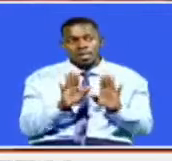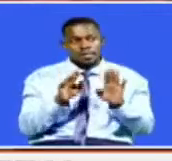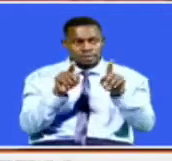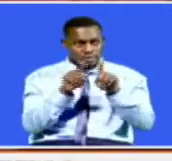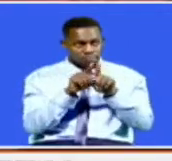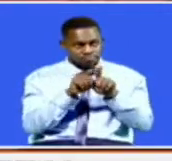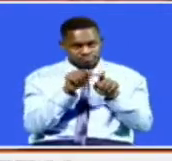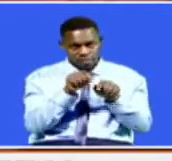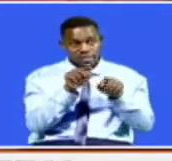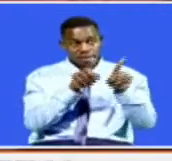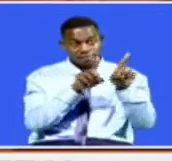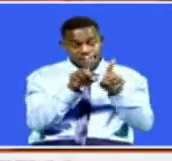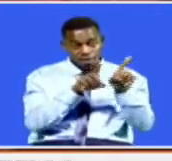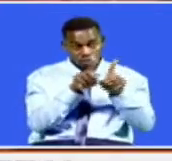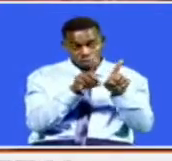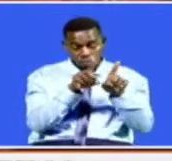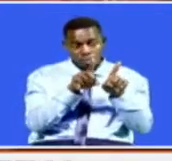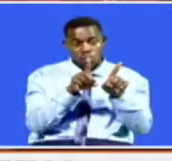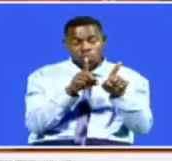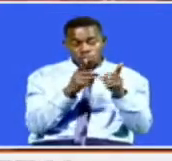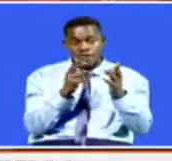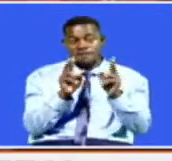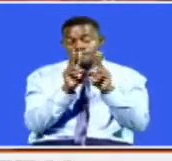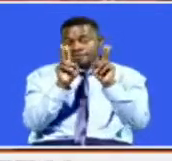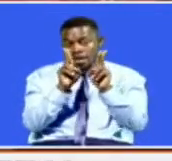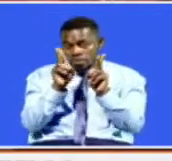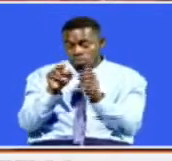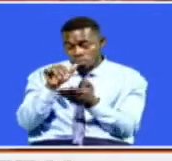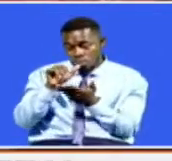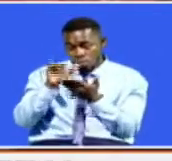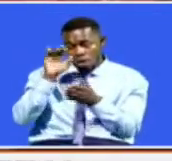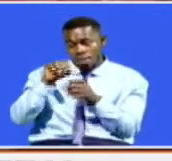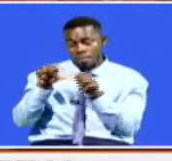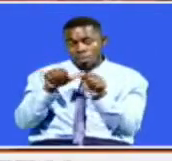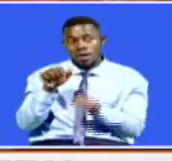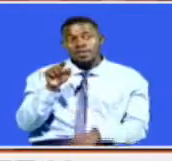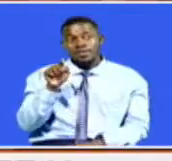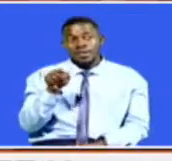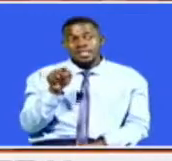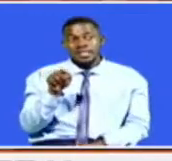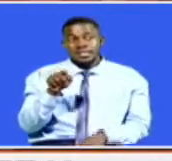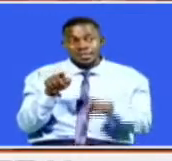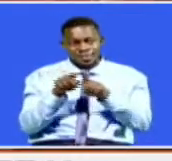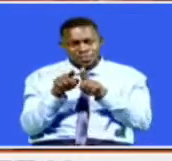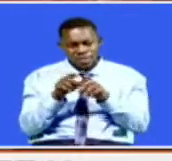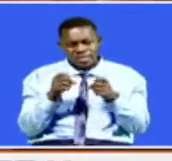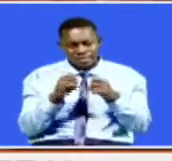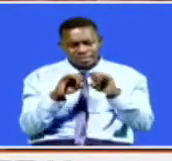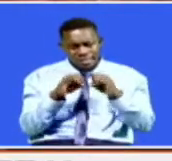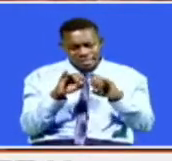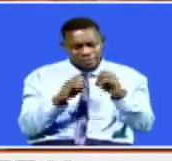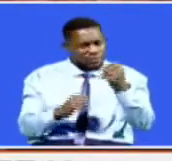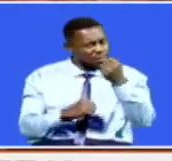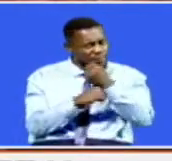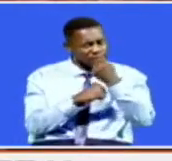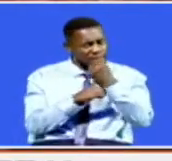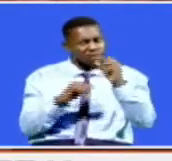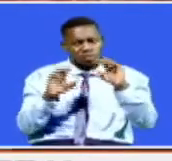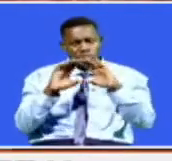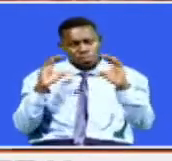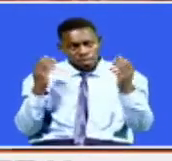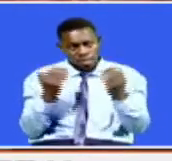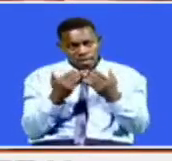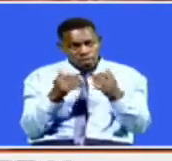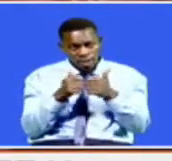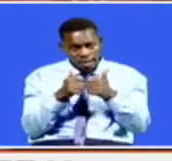a, the foundation, and Safaricom as a business. It's through kind of like giving back to the community and working closer